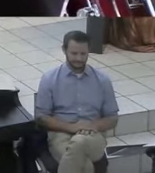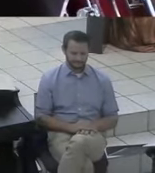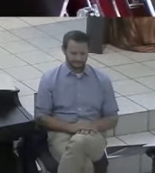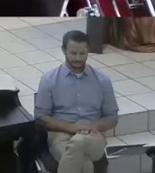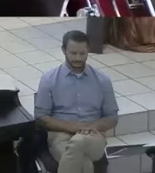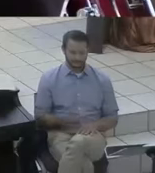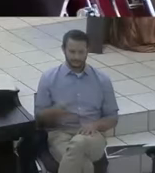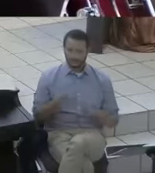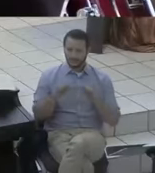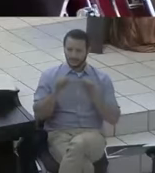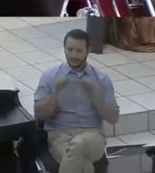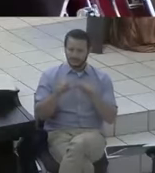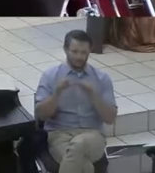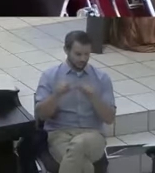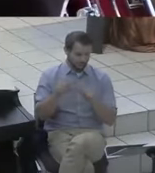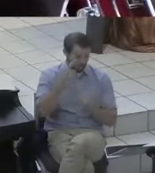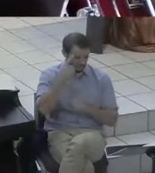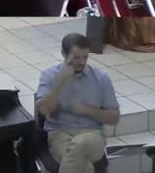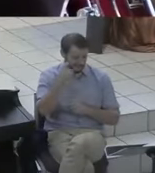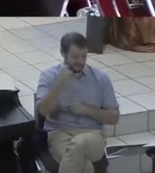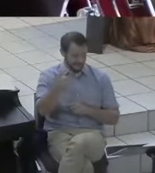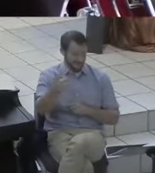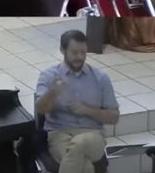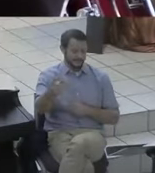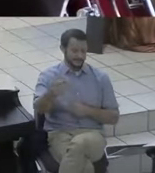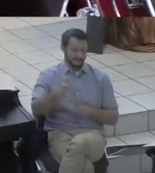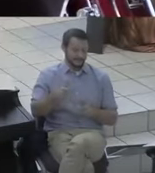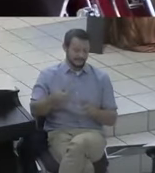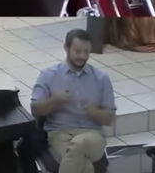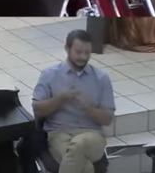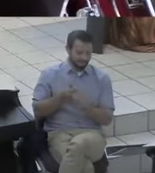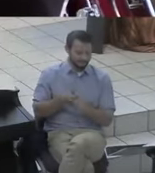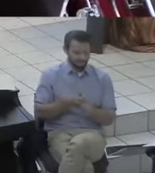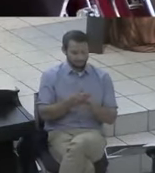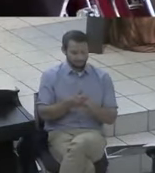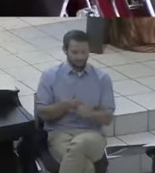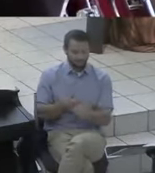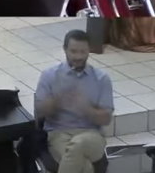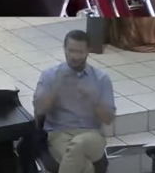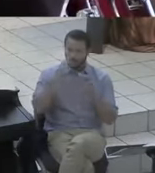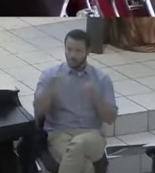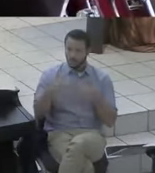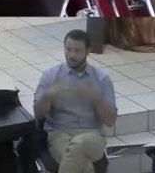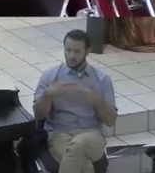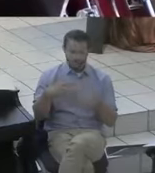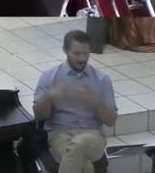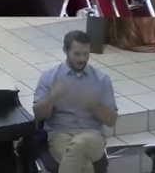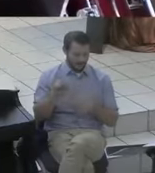for.